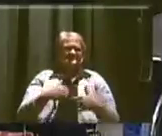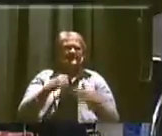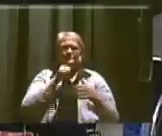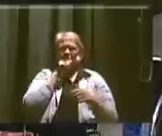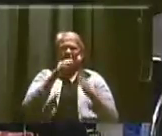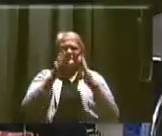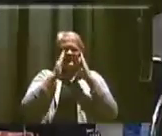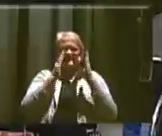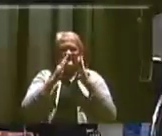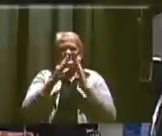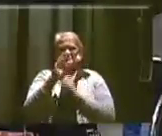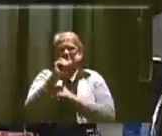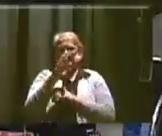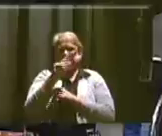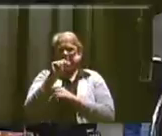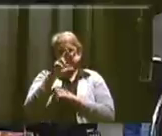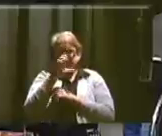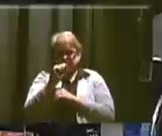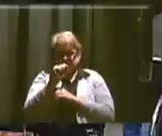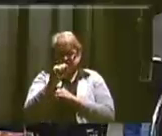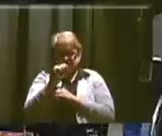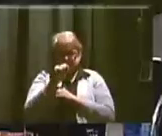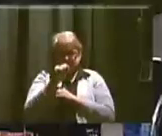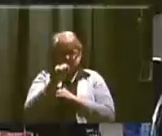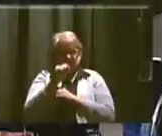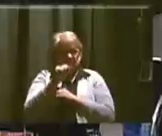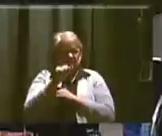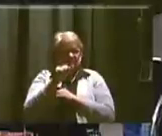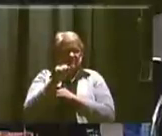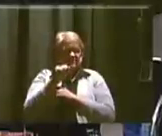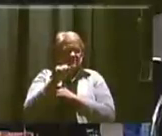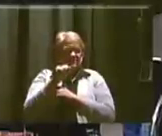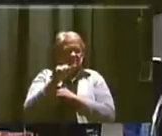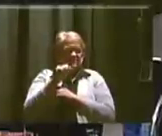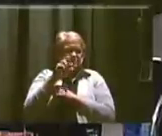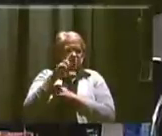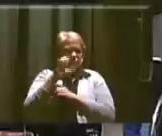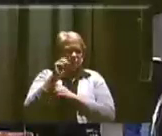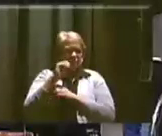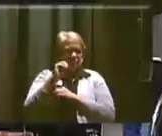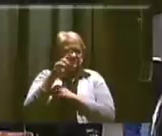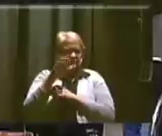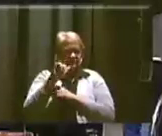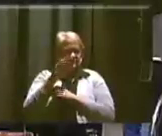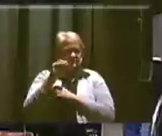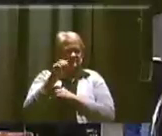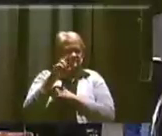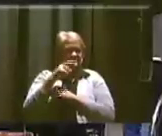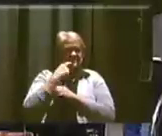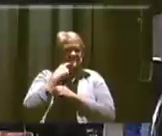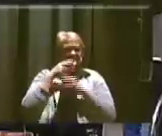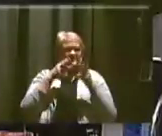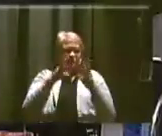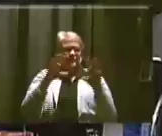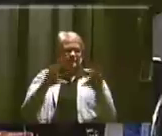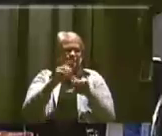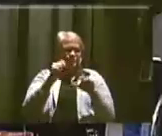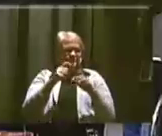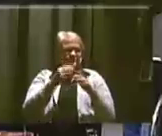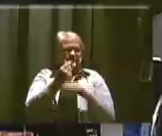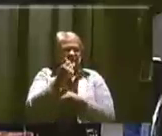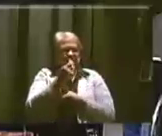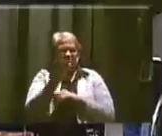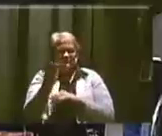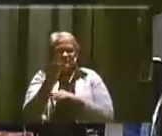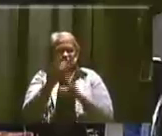some of the minutes, and I wanted to make sure, Rosemary, Ms. Miller had said this is the way to do it, that I had a few comments that I wanted to